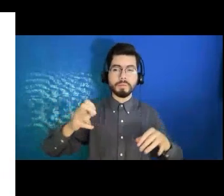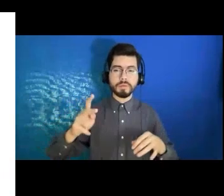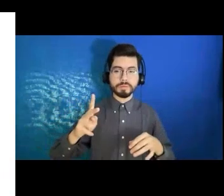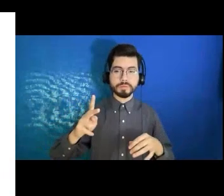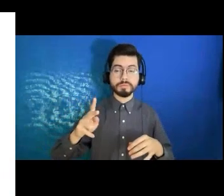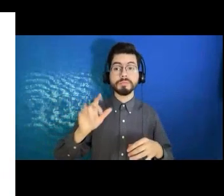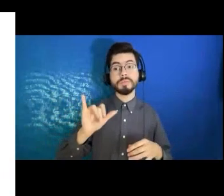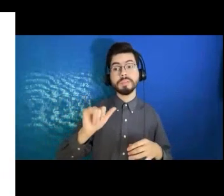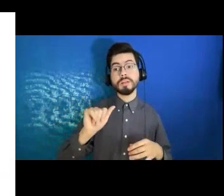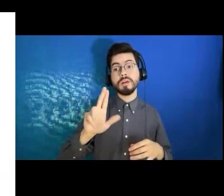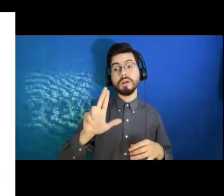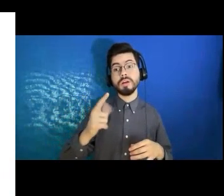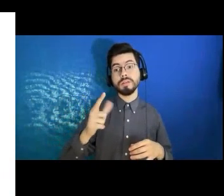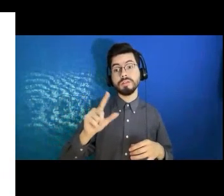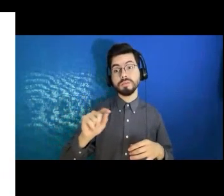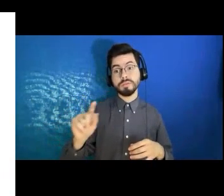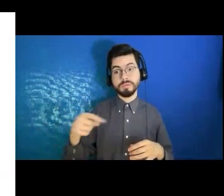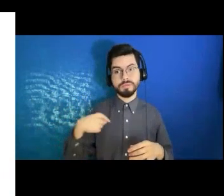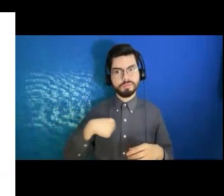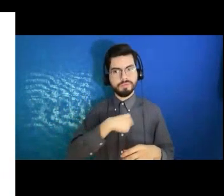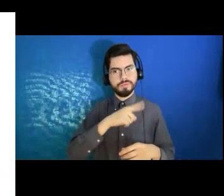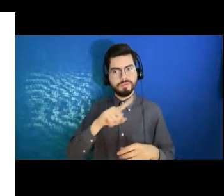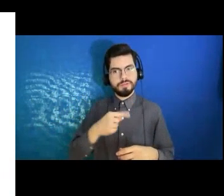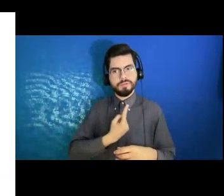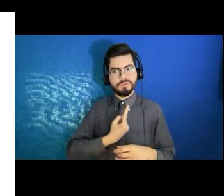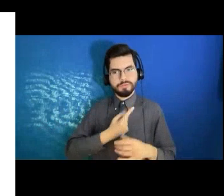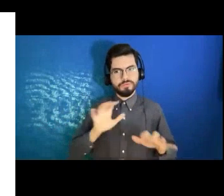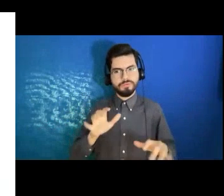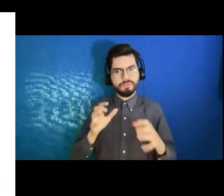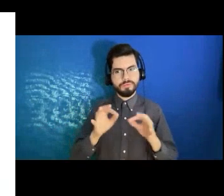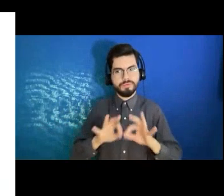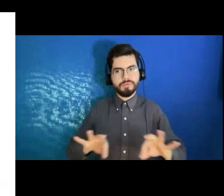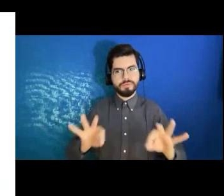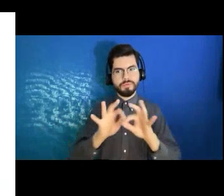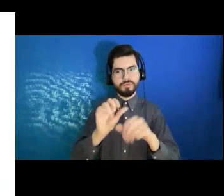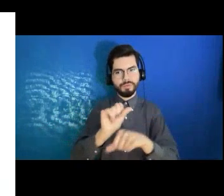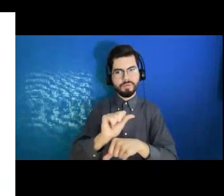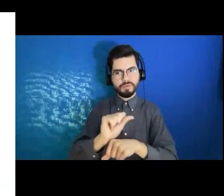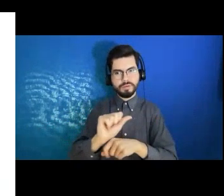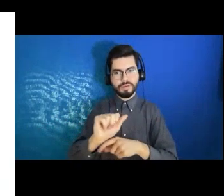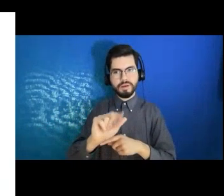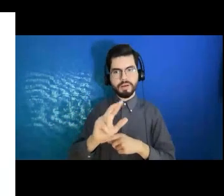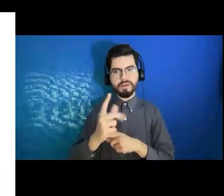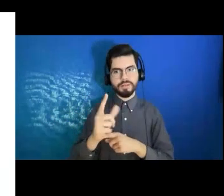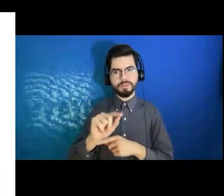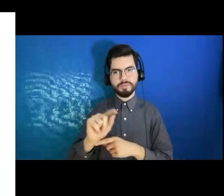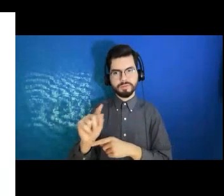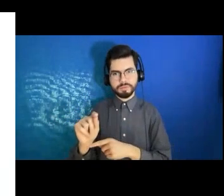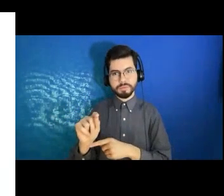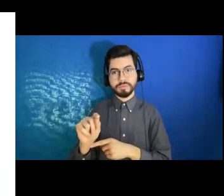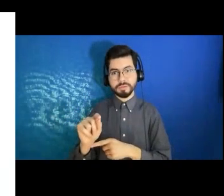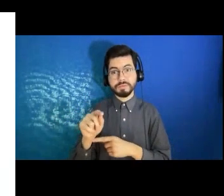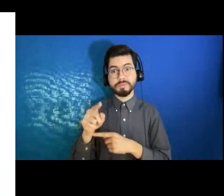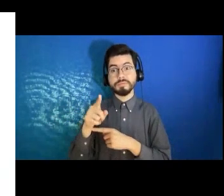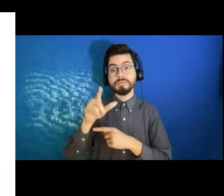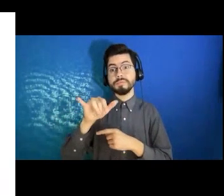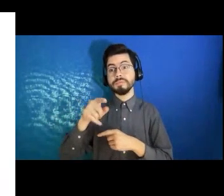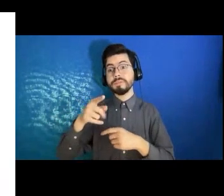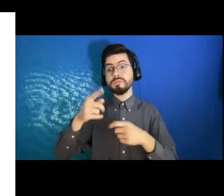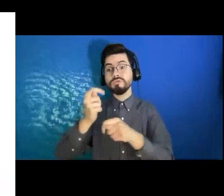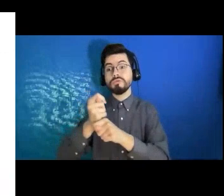doing field work in August of 2020. Everything else got canceled. And we brought in this. This is what's called a vibra-size